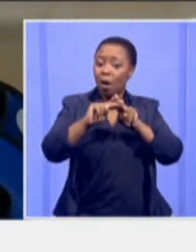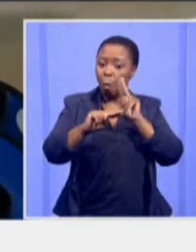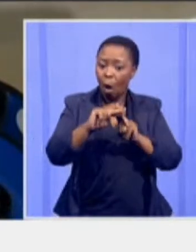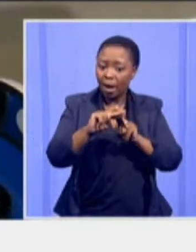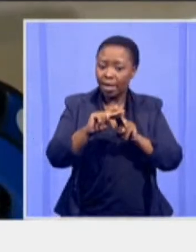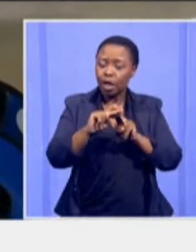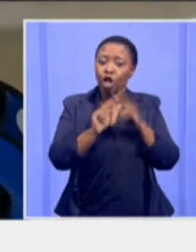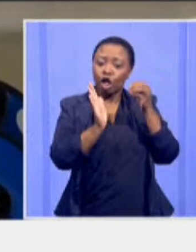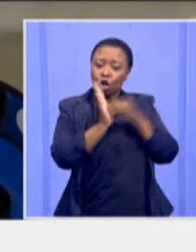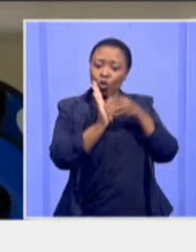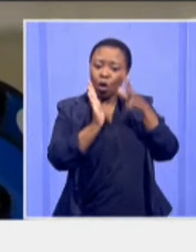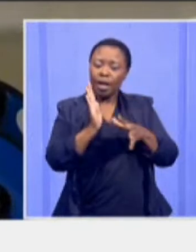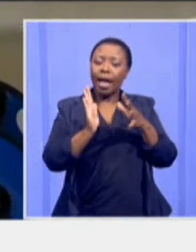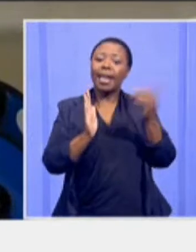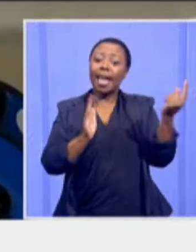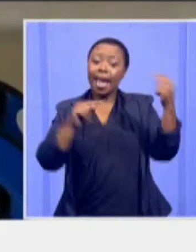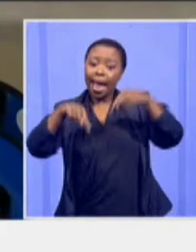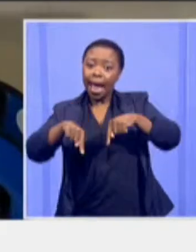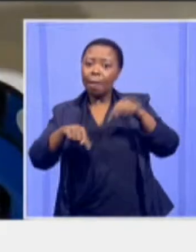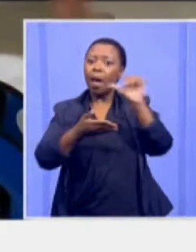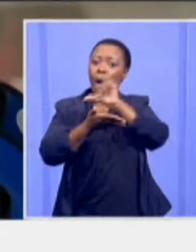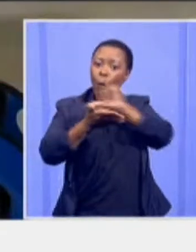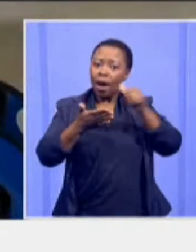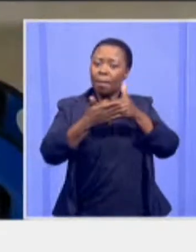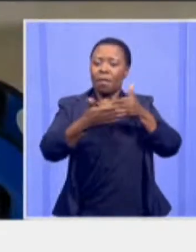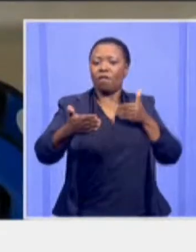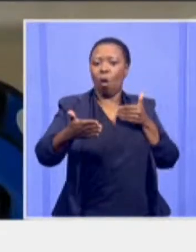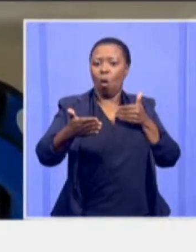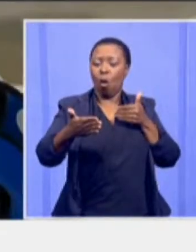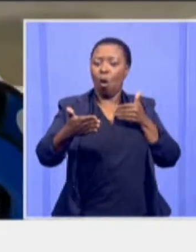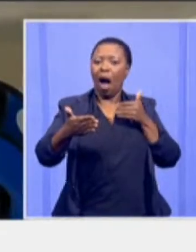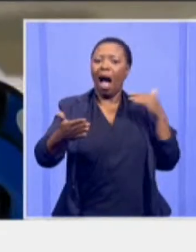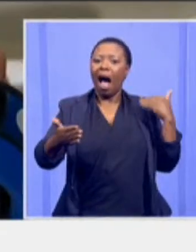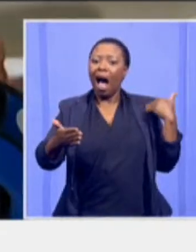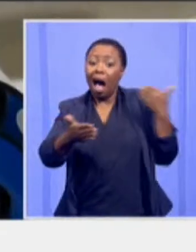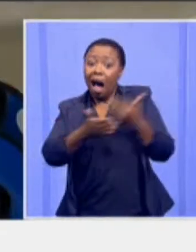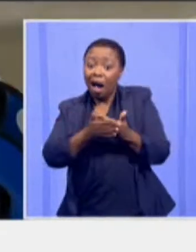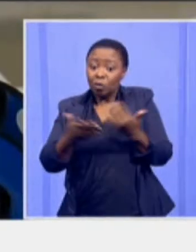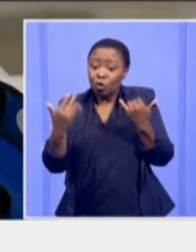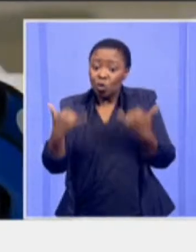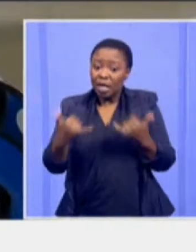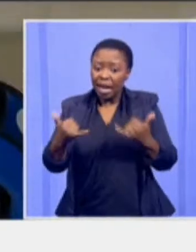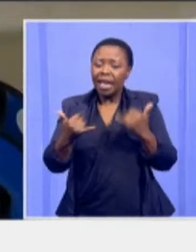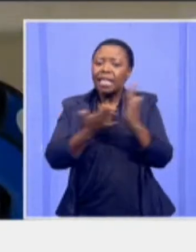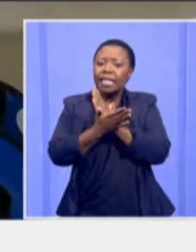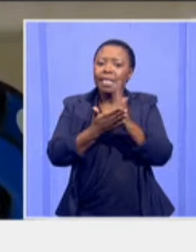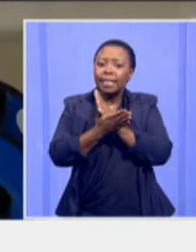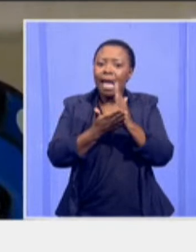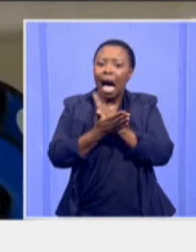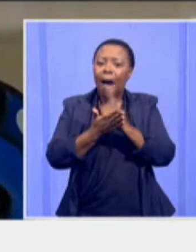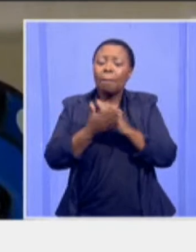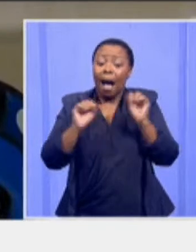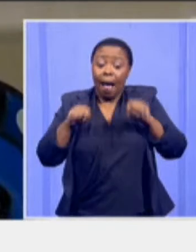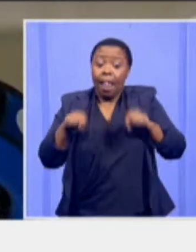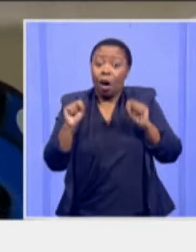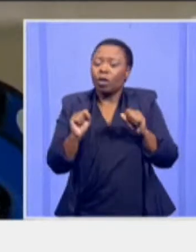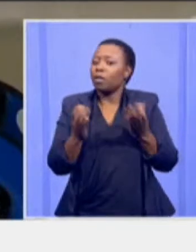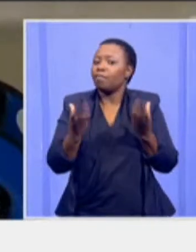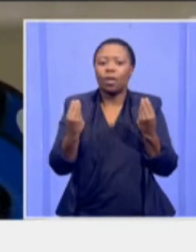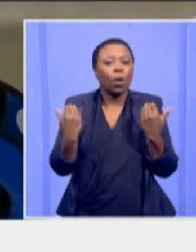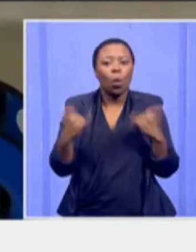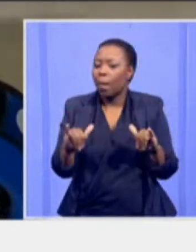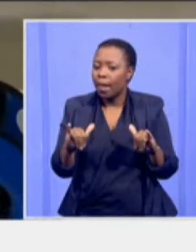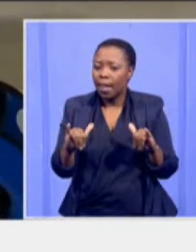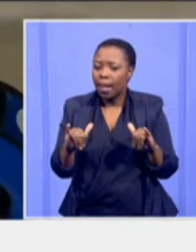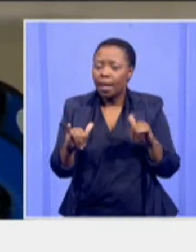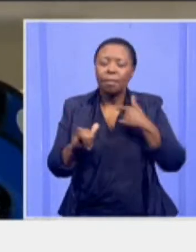came here a week before that. Till today, some of them have not received their allowances. And I do